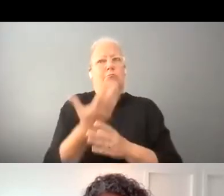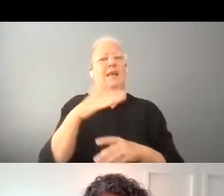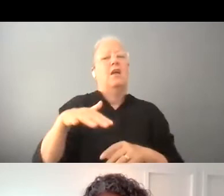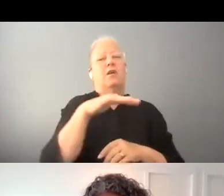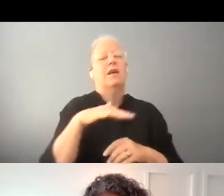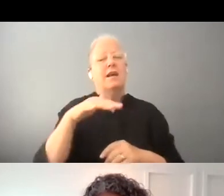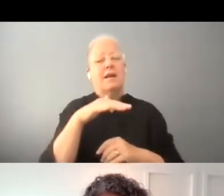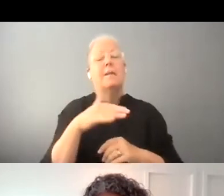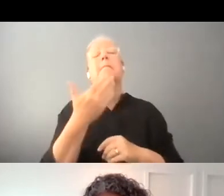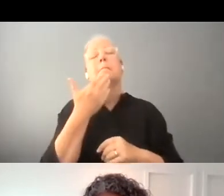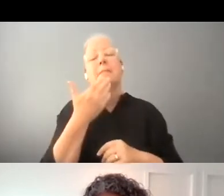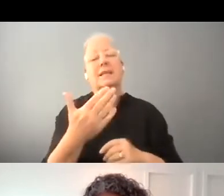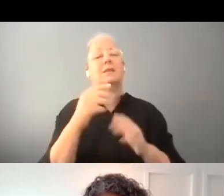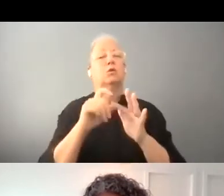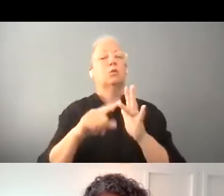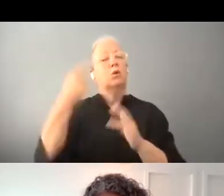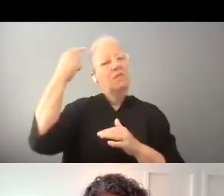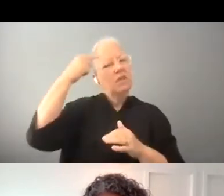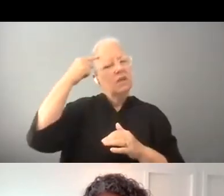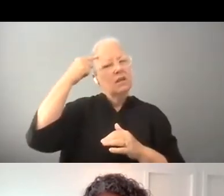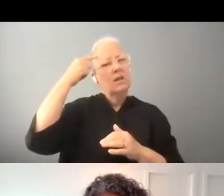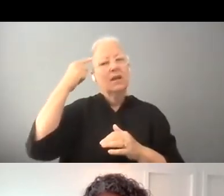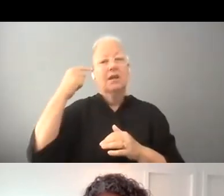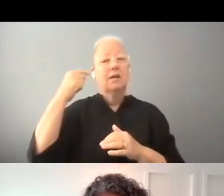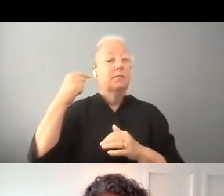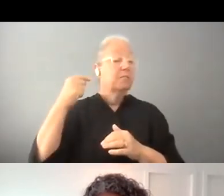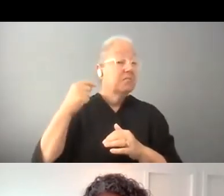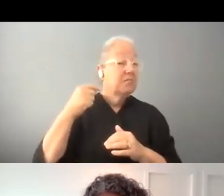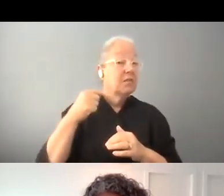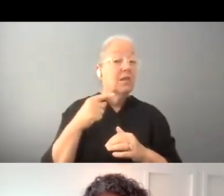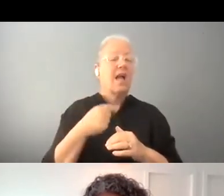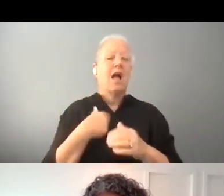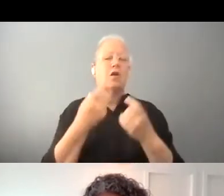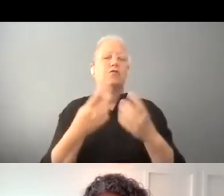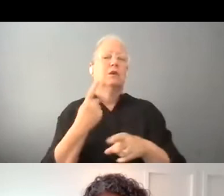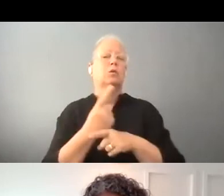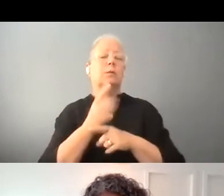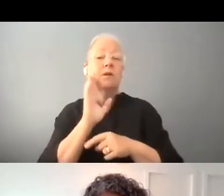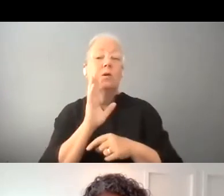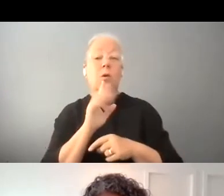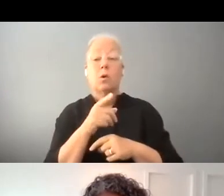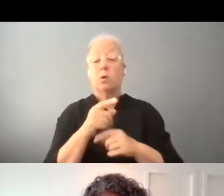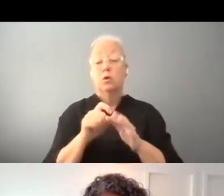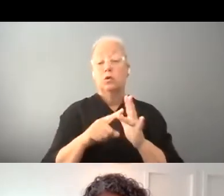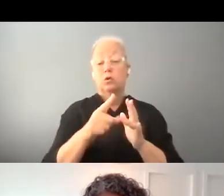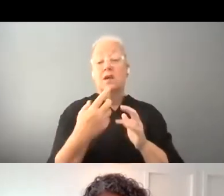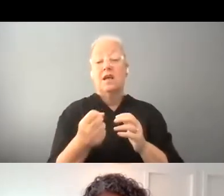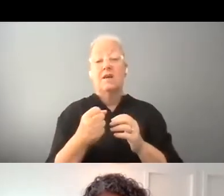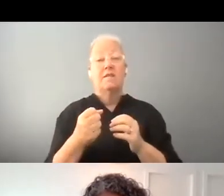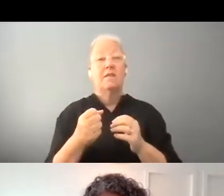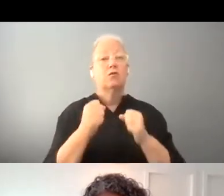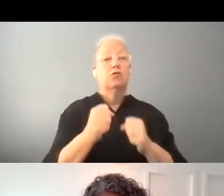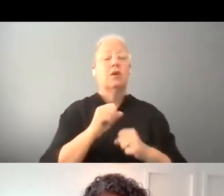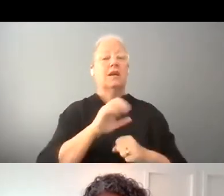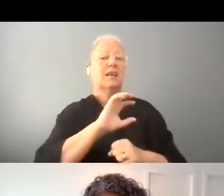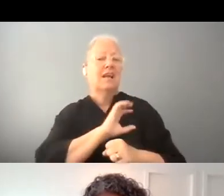a think about, do you have, I've touched on this already, but are there strong character arcs? Is there a